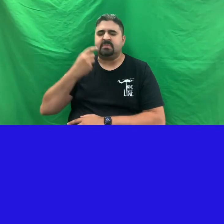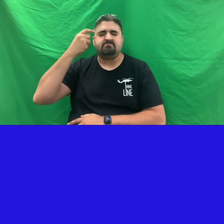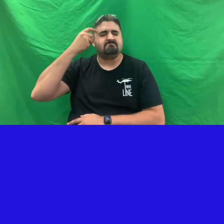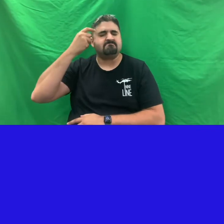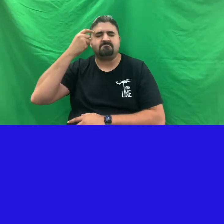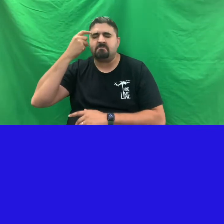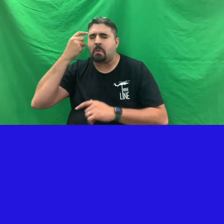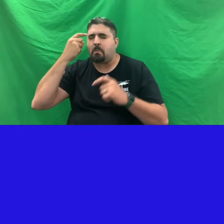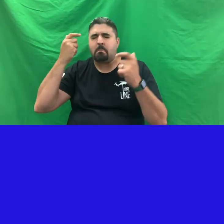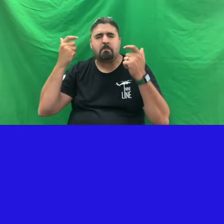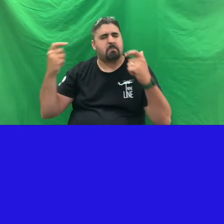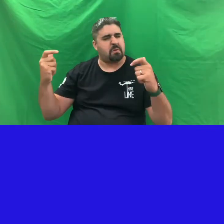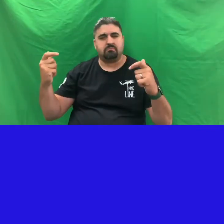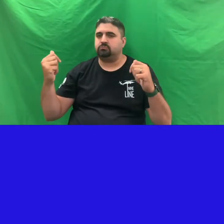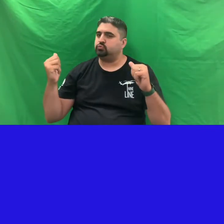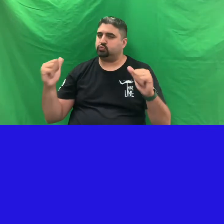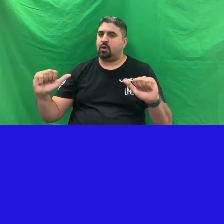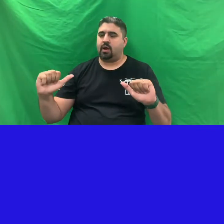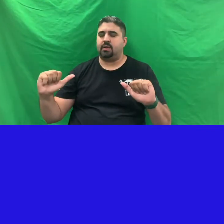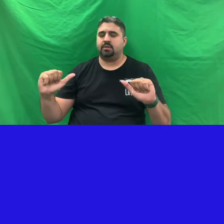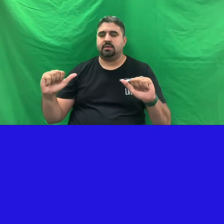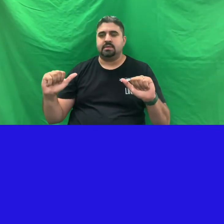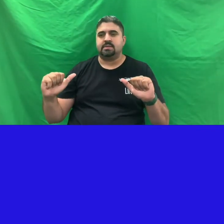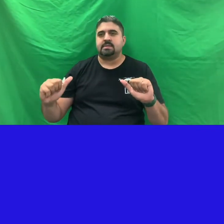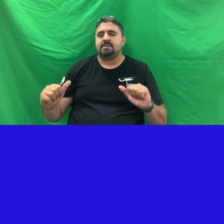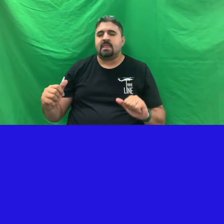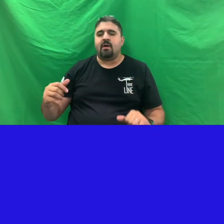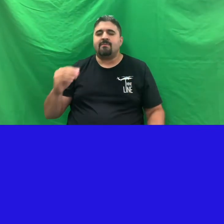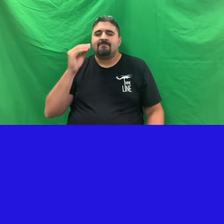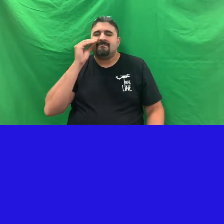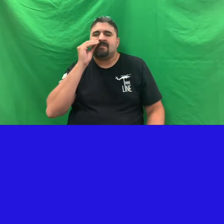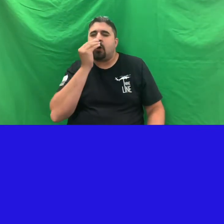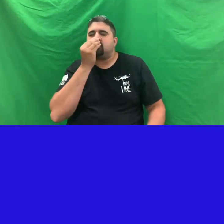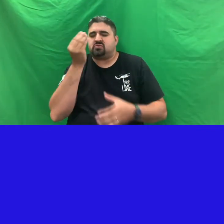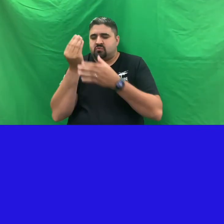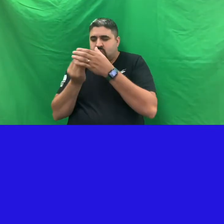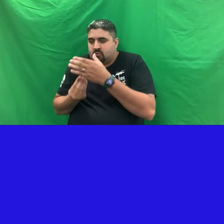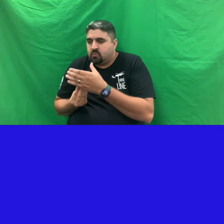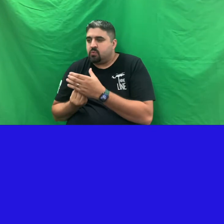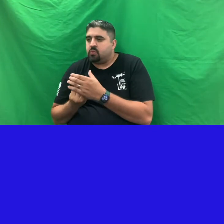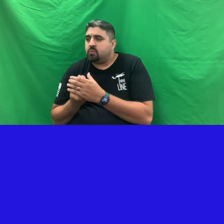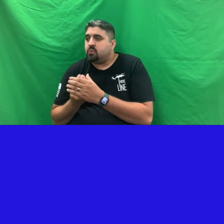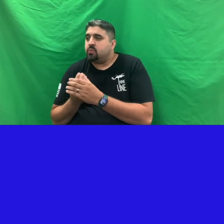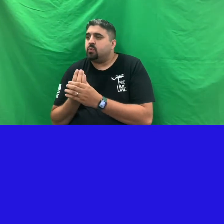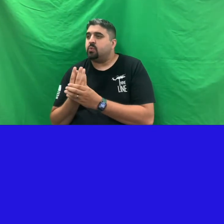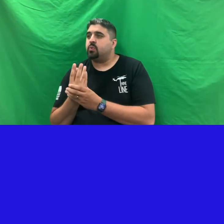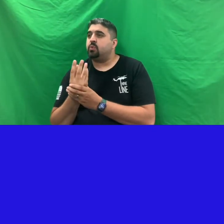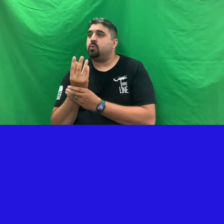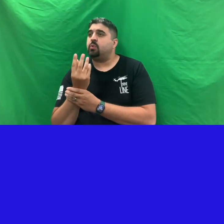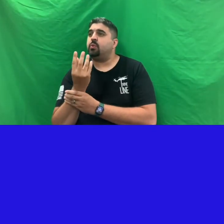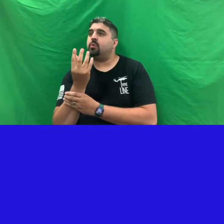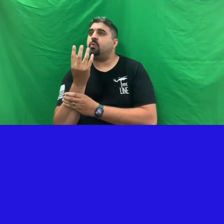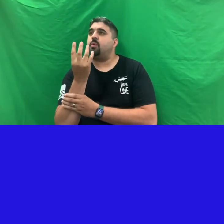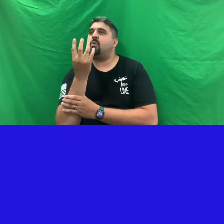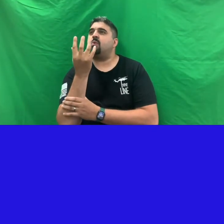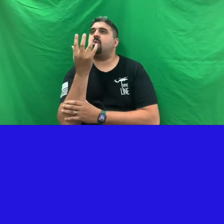That night, when Toad went to bed, he thought the biggest thoughts he could think of.